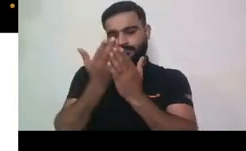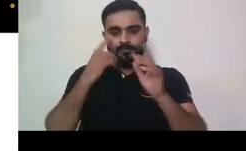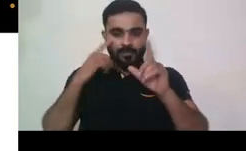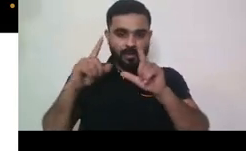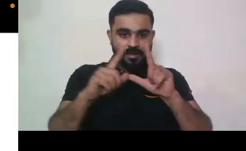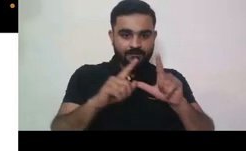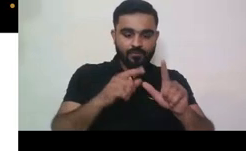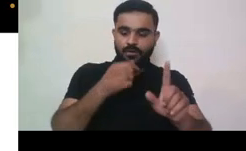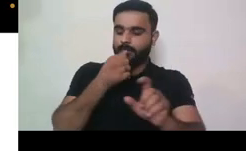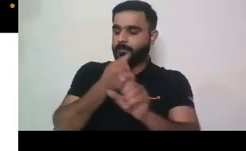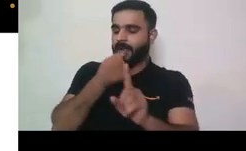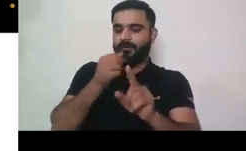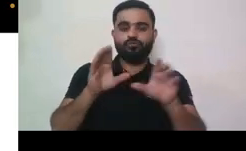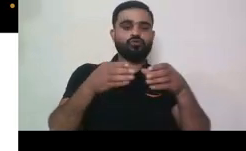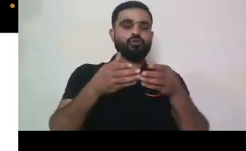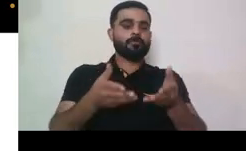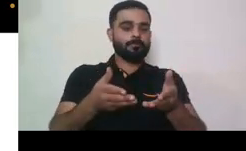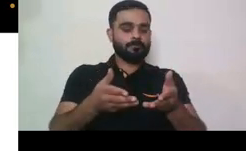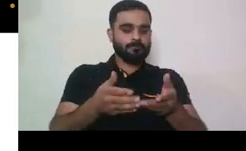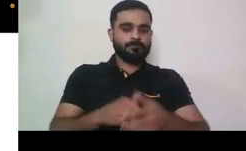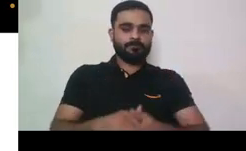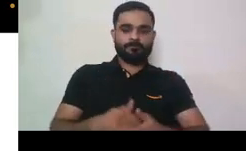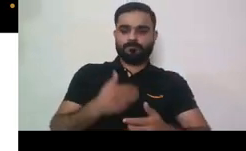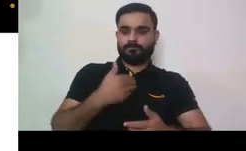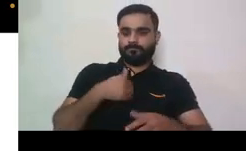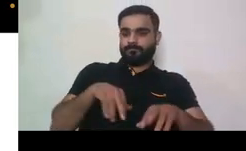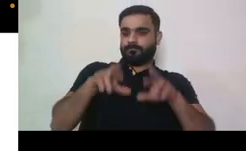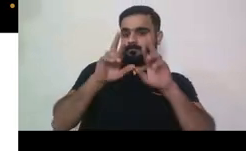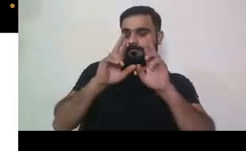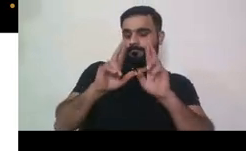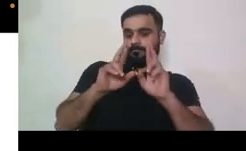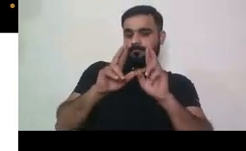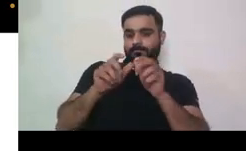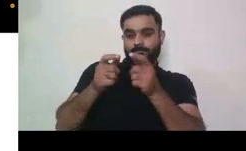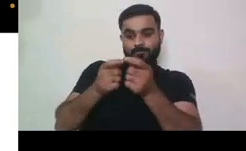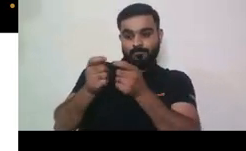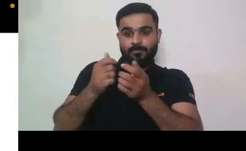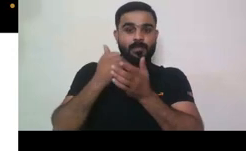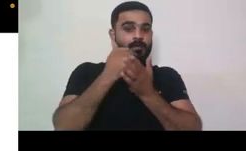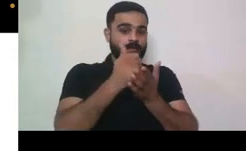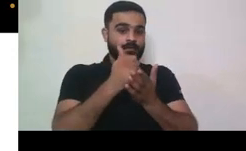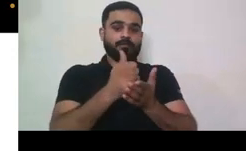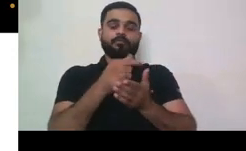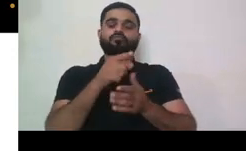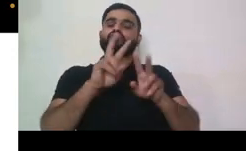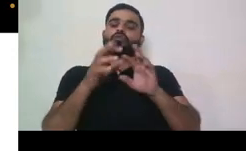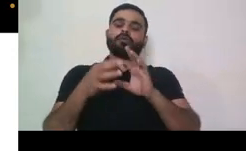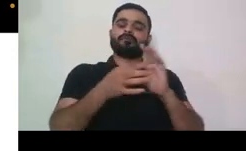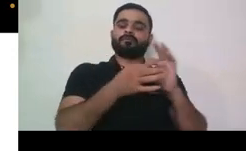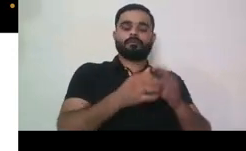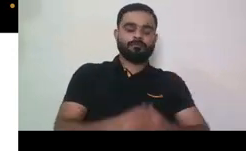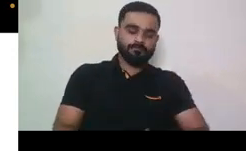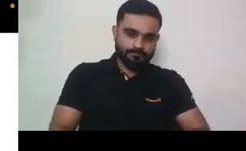the effectiveness of these groups, I might hope so the administration can help us in these regards.